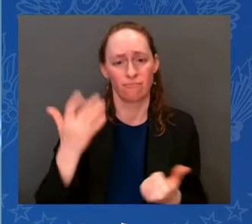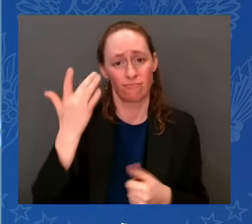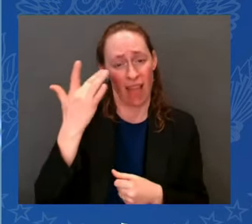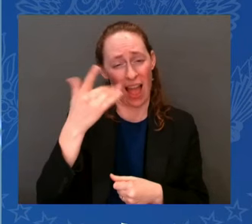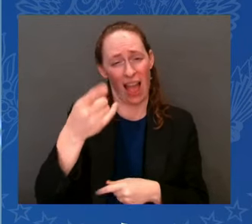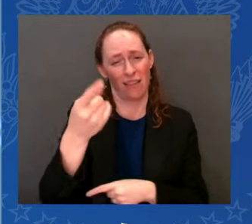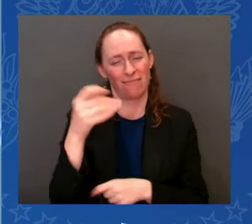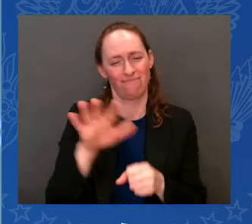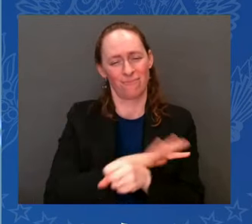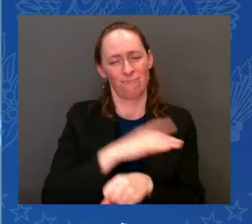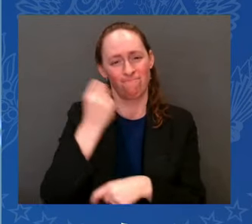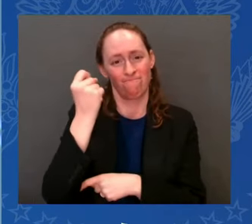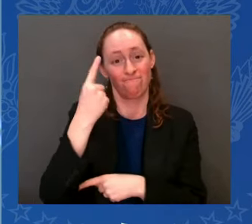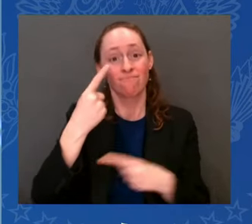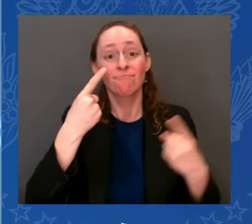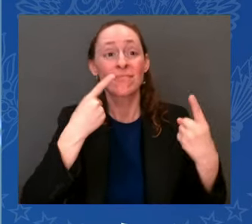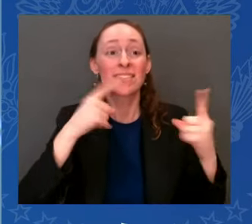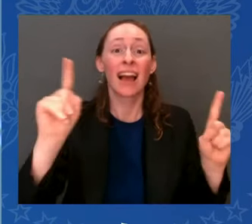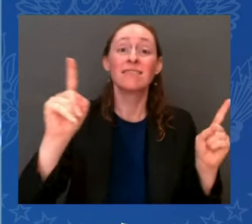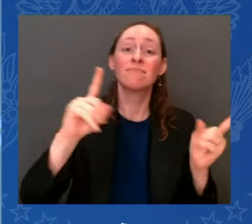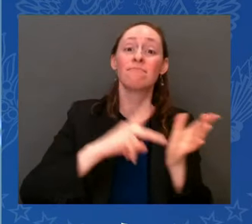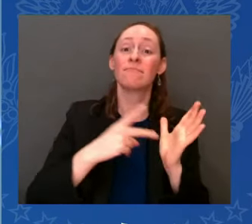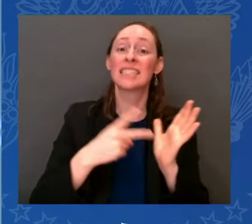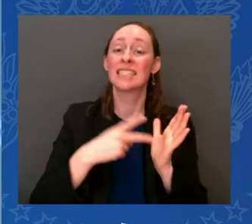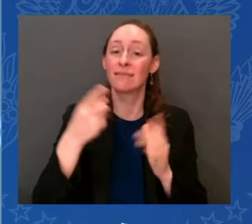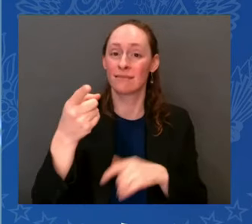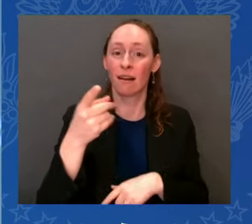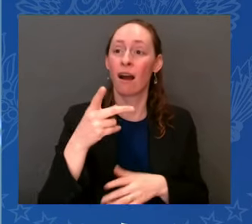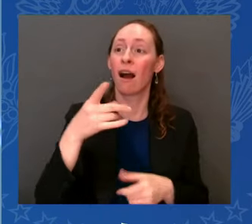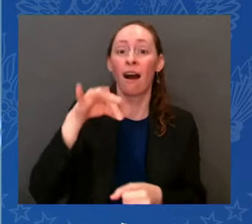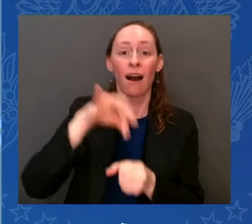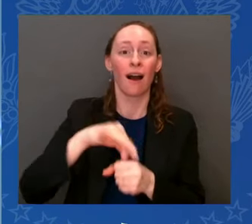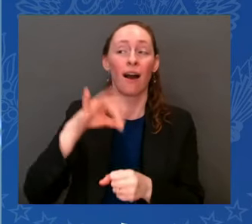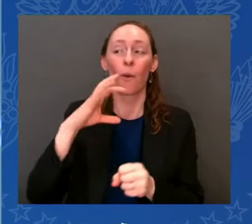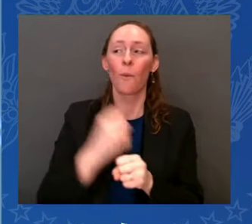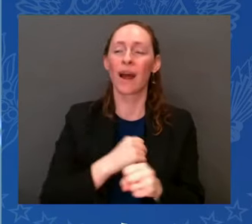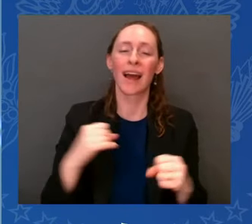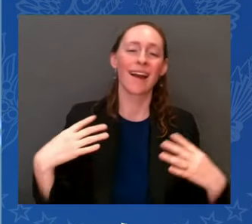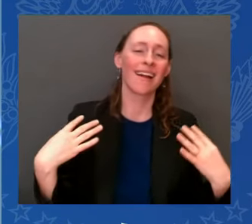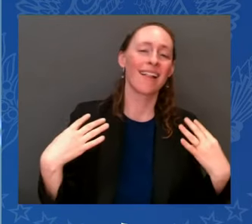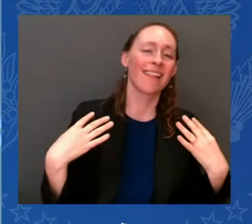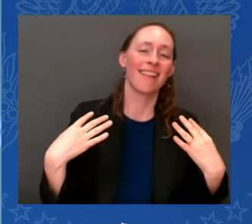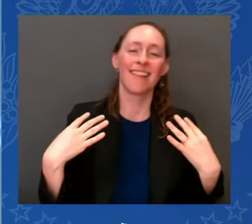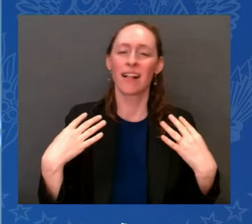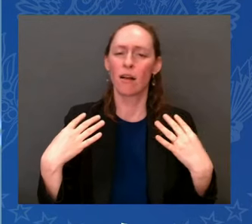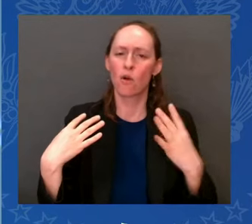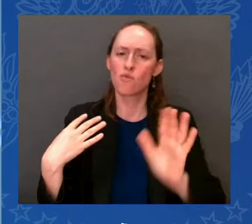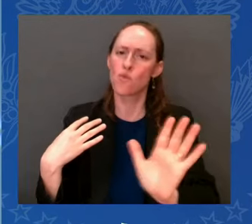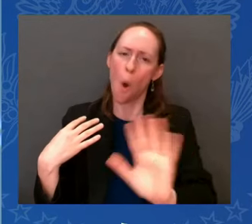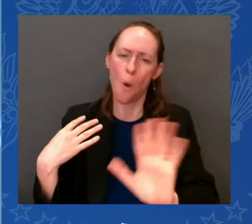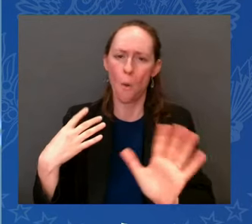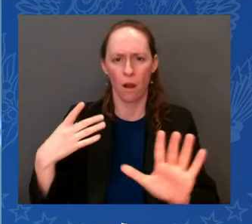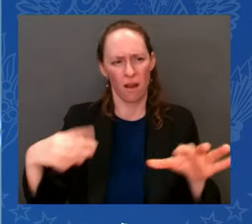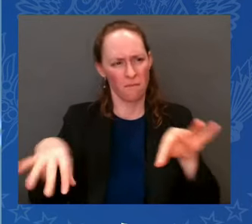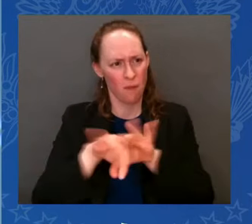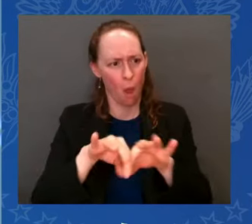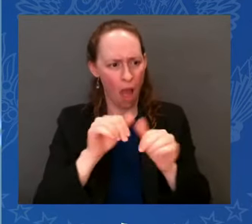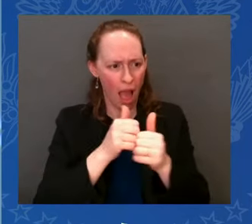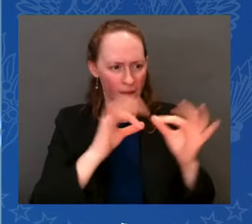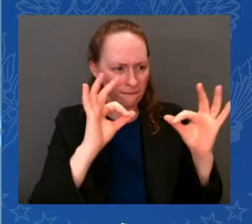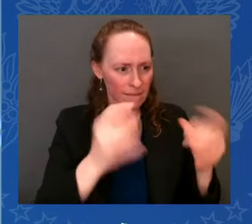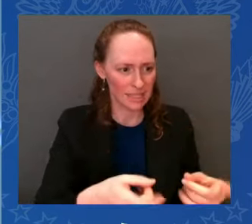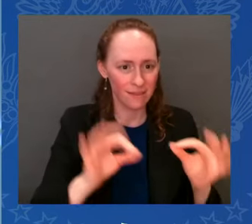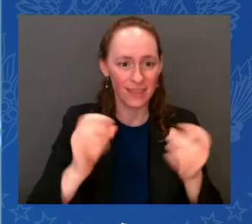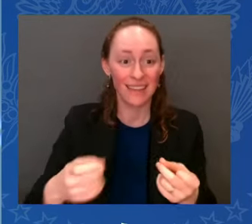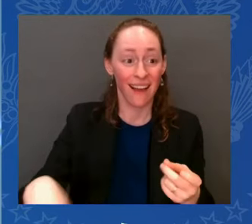problem. Can you fix the problem, whether you're a Democrat, Republican, or independent? We're often told that Democrats and Republicans can't work